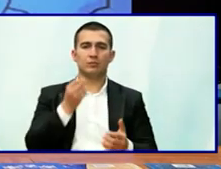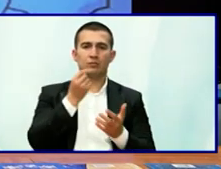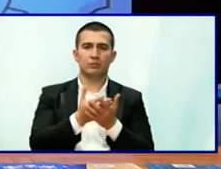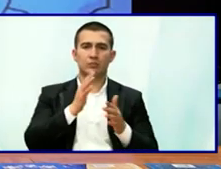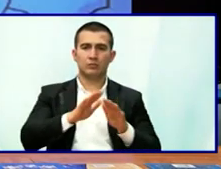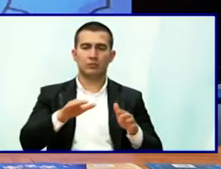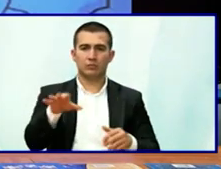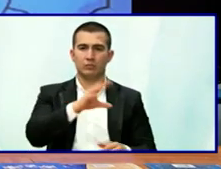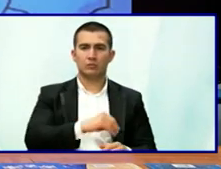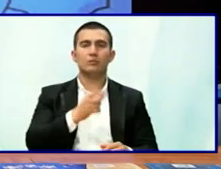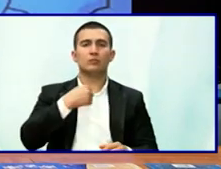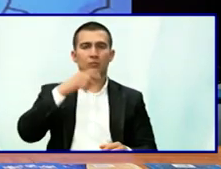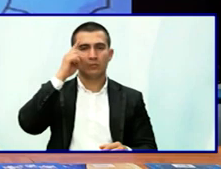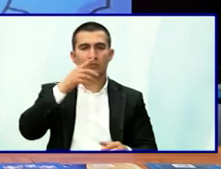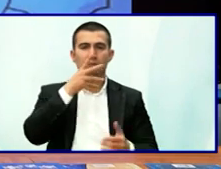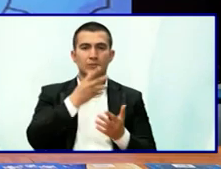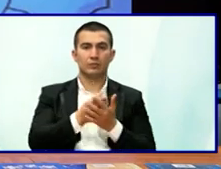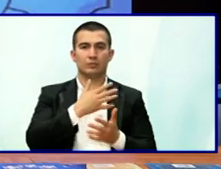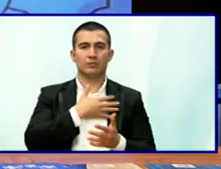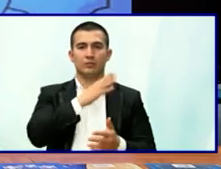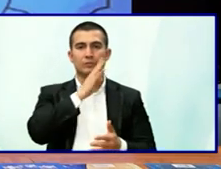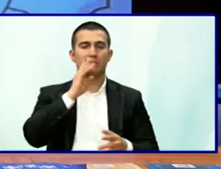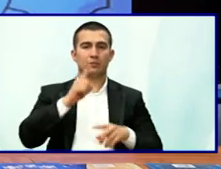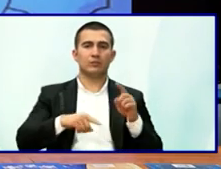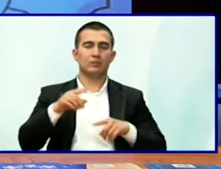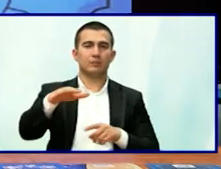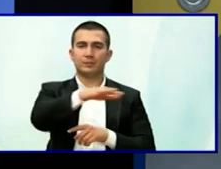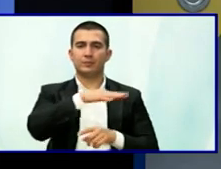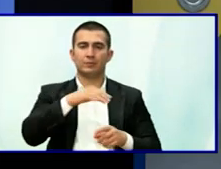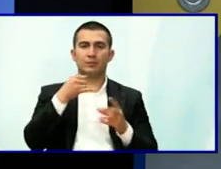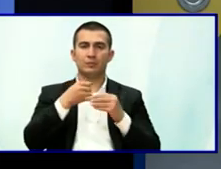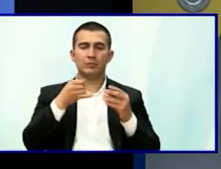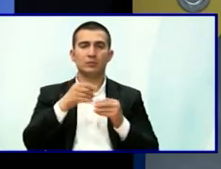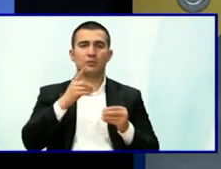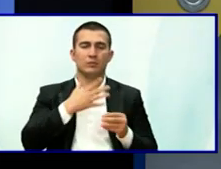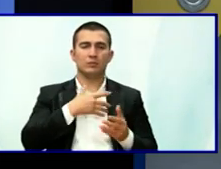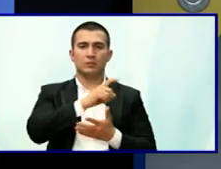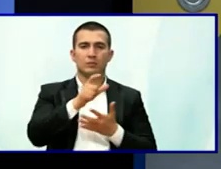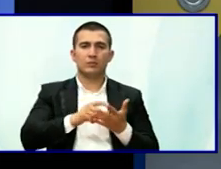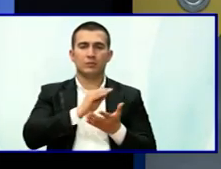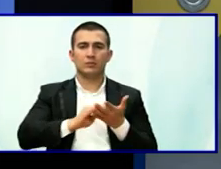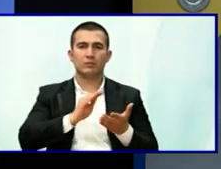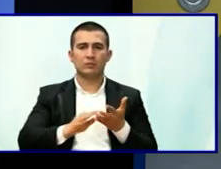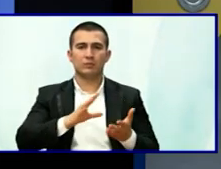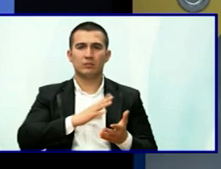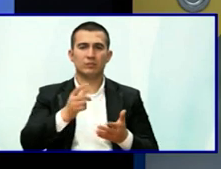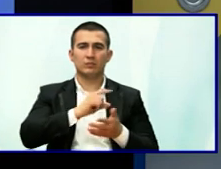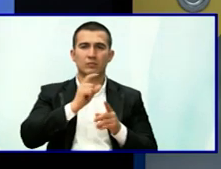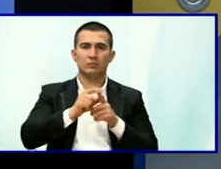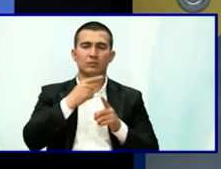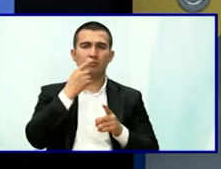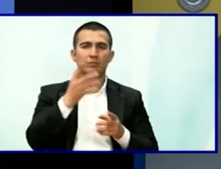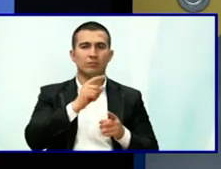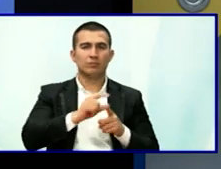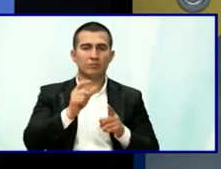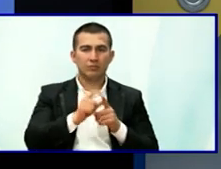o'quvchi, bilamizki, ona vatan haqida, ona haqida she'r yozmagan, asar yozmagan ijodkor